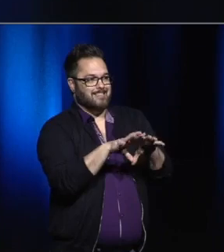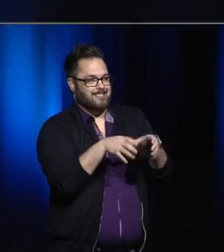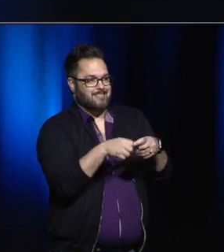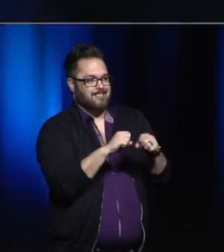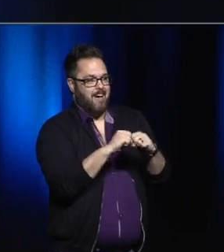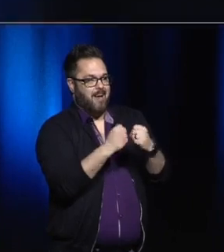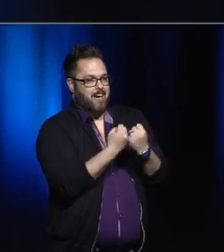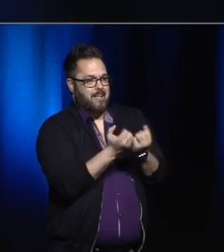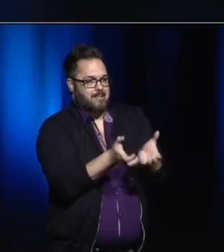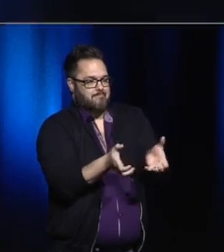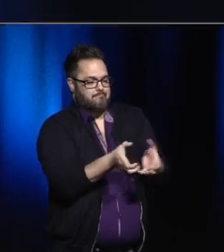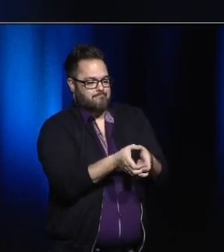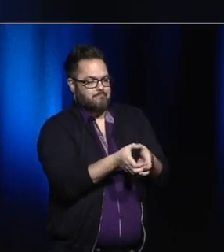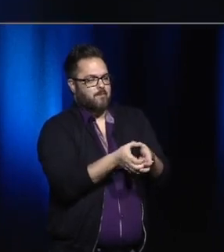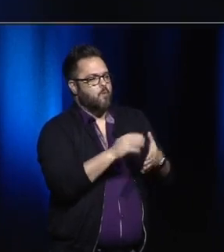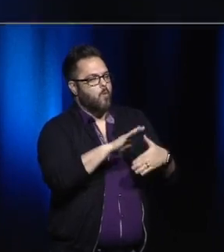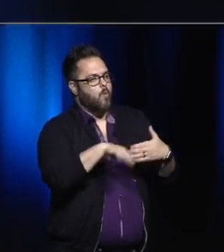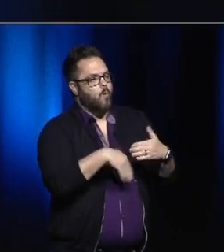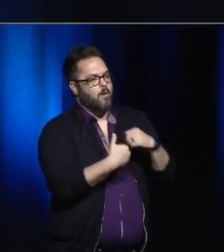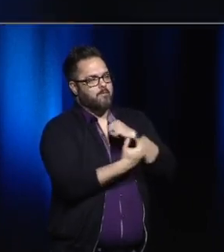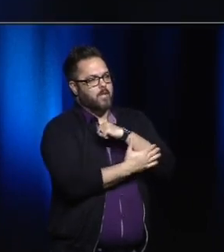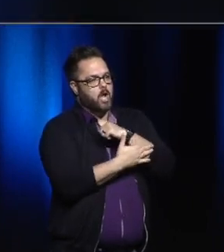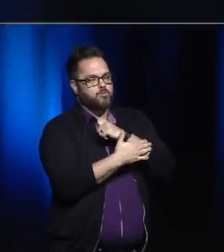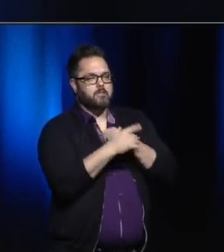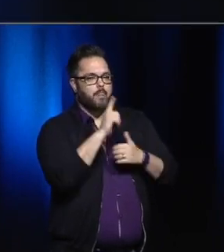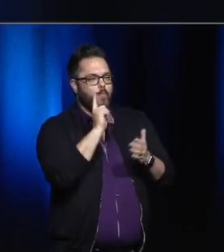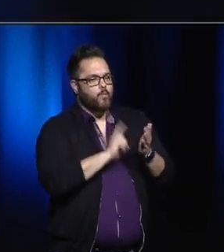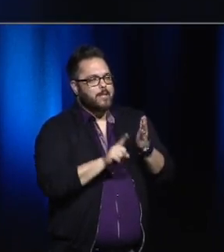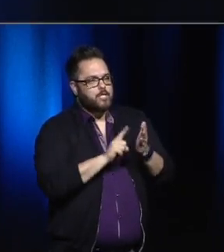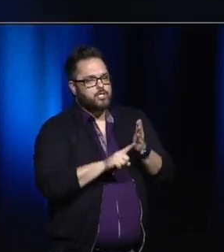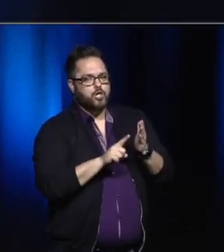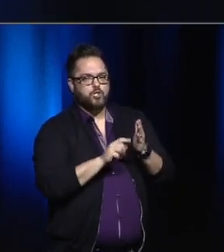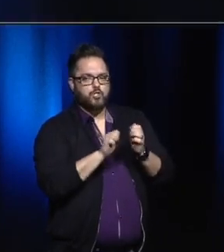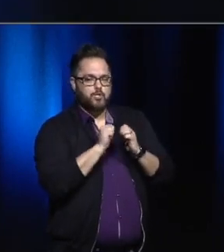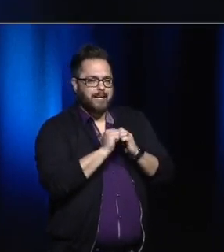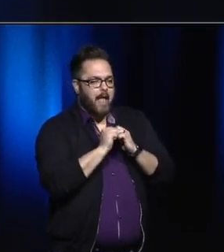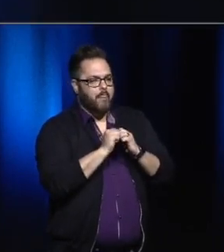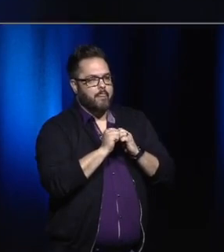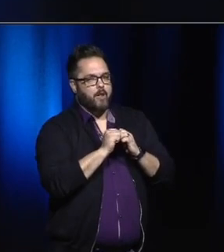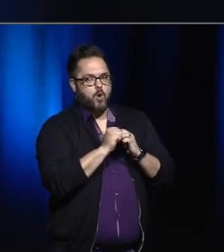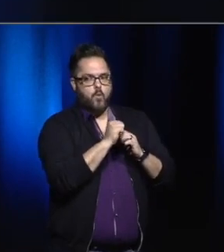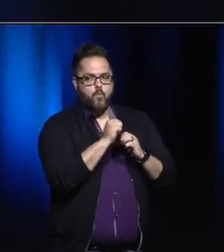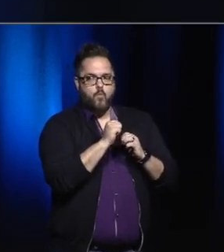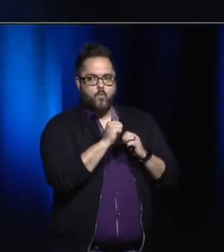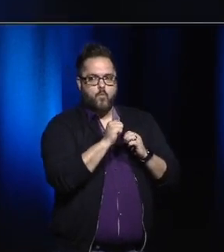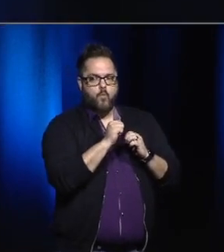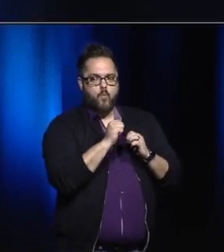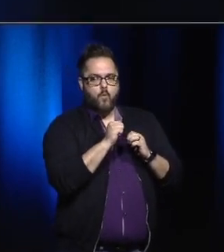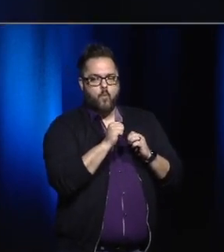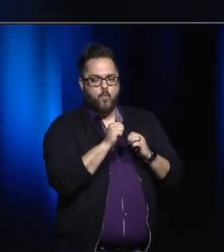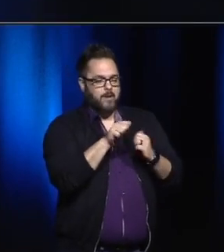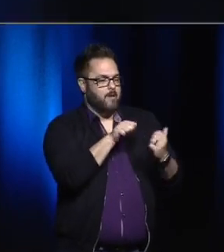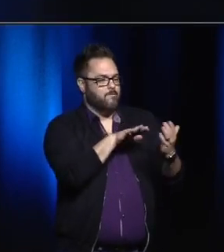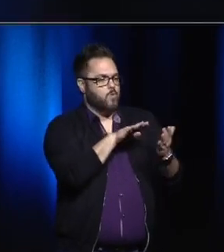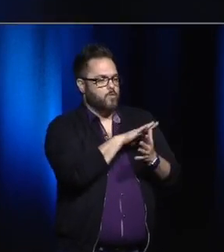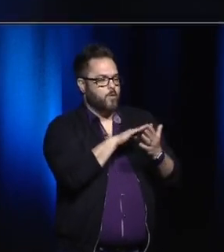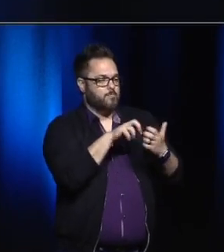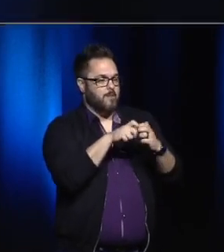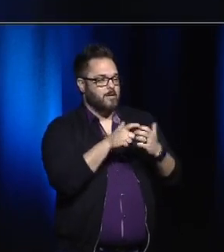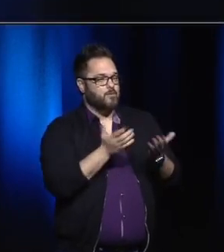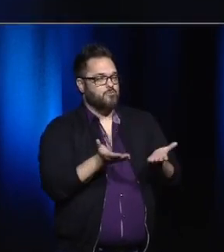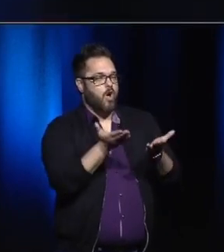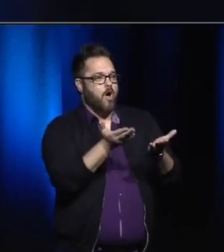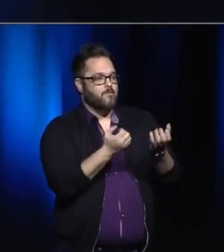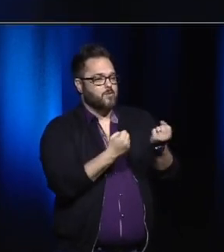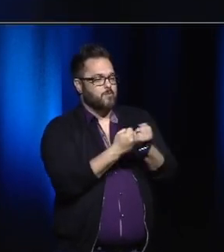anything for all of the countries and research things where we have really wicked and urgent problems is maybe to offer support.